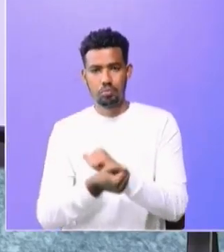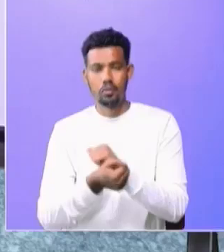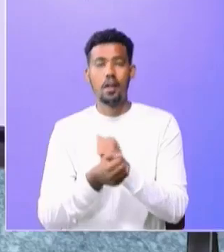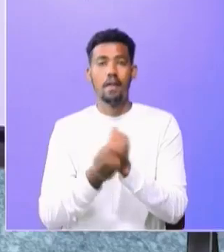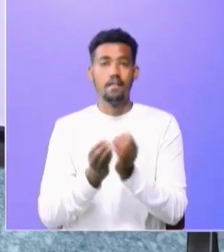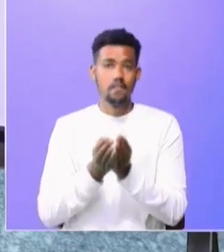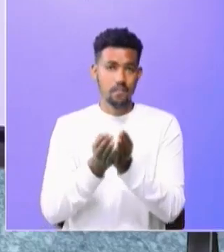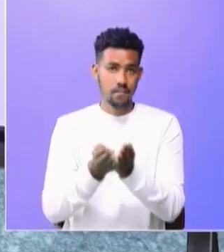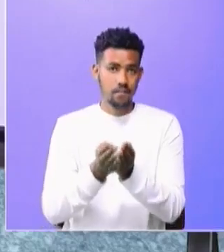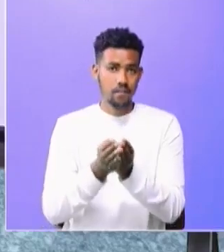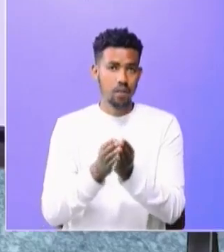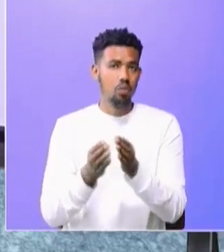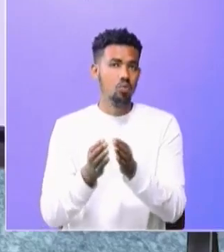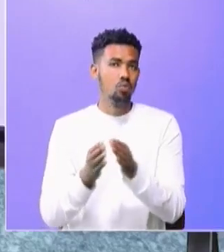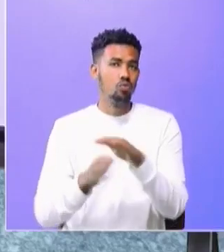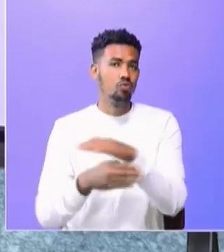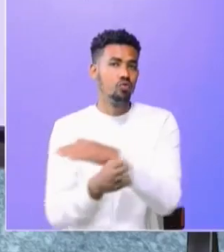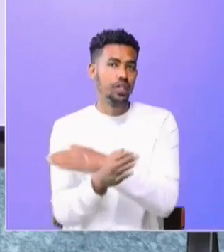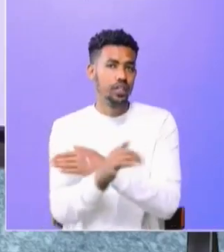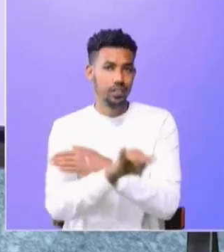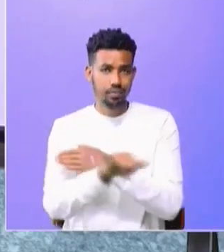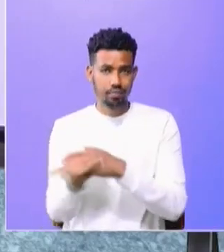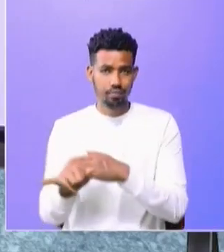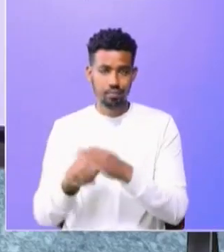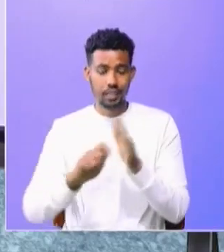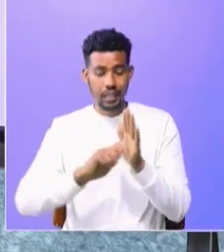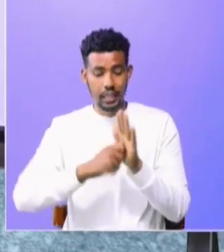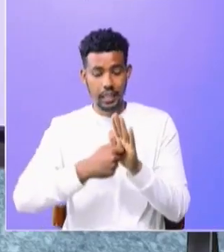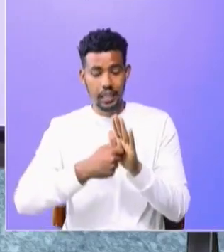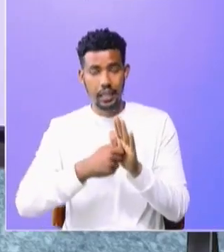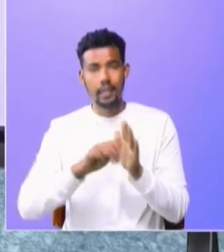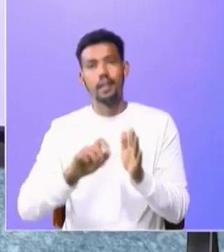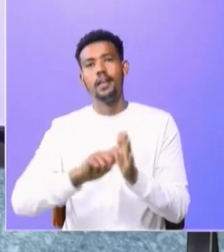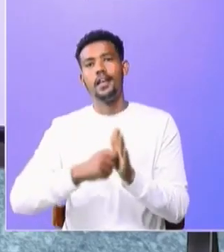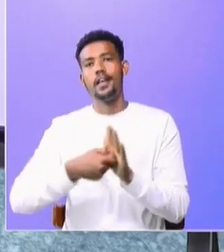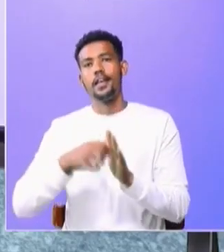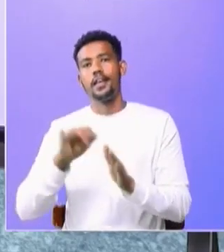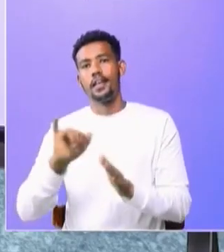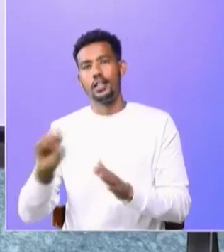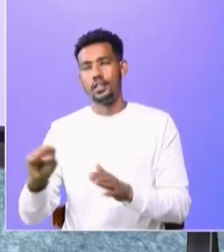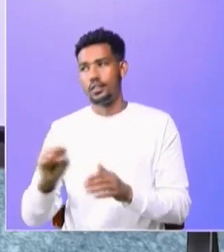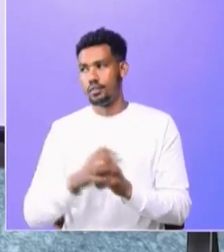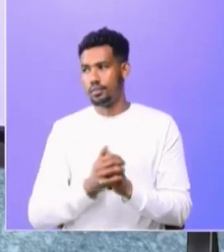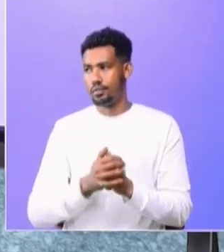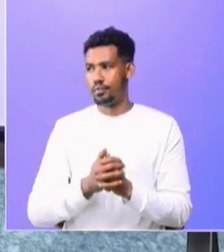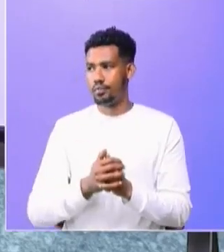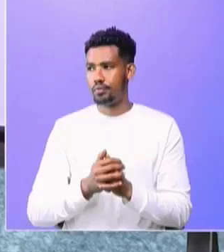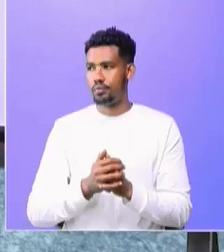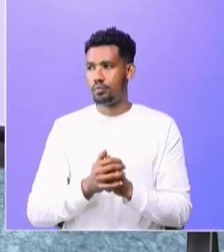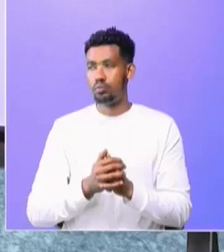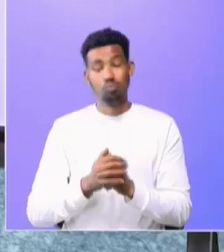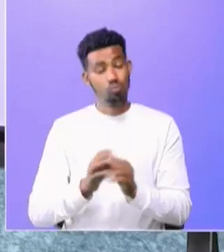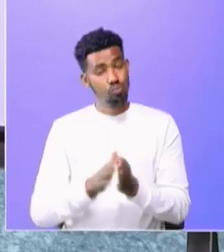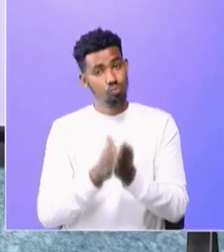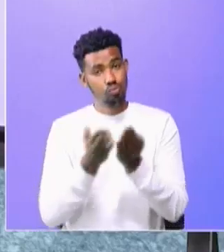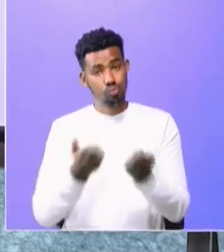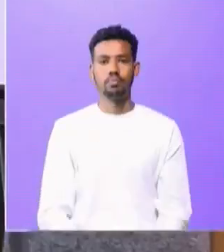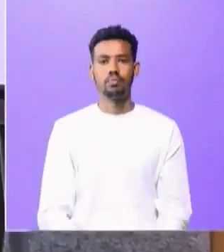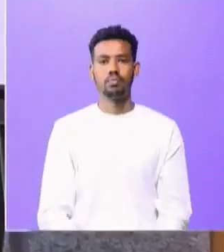Fish, fish. Key, keys. Book,